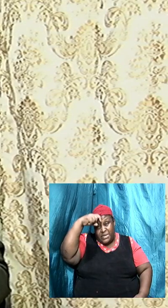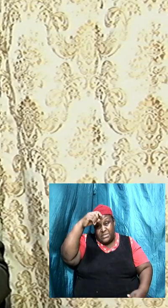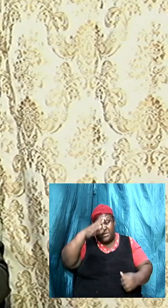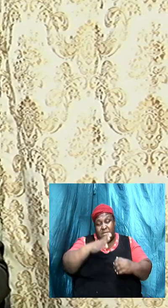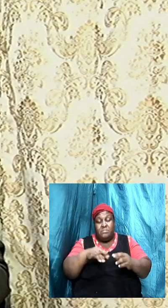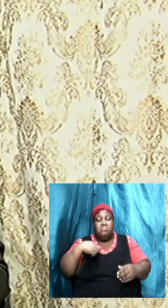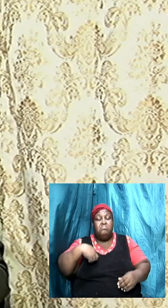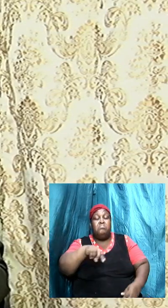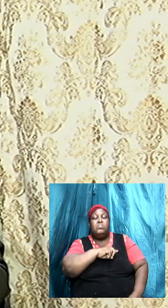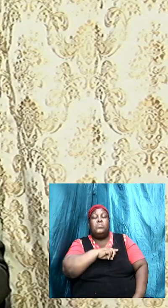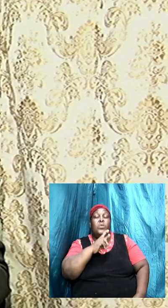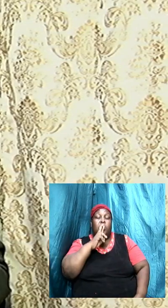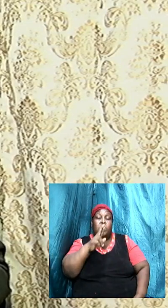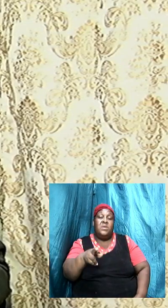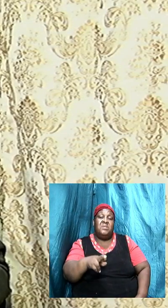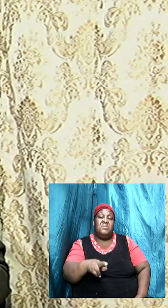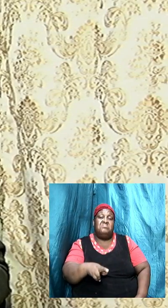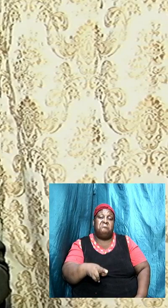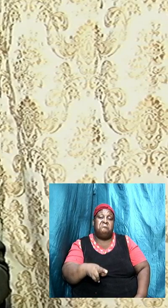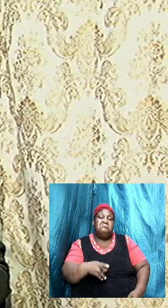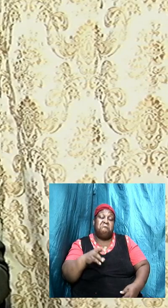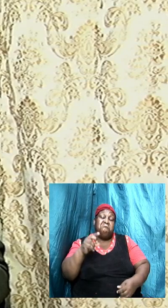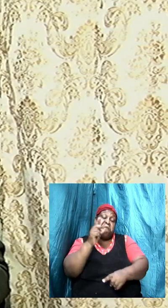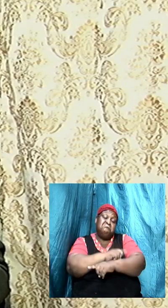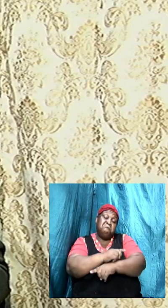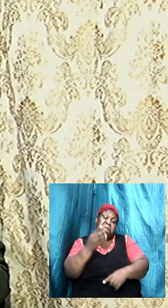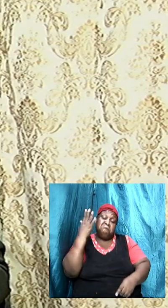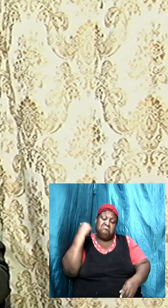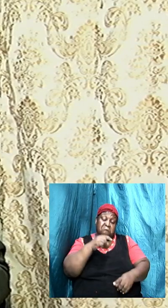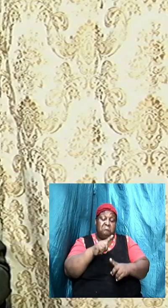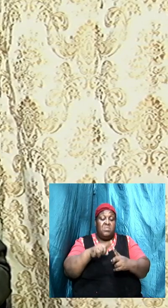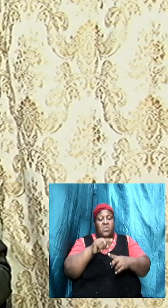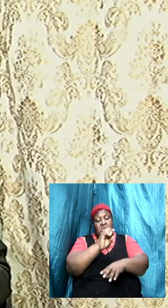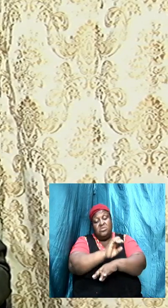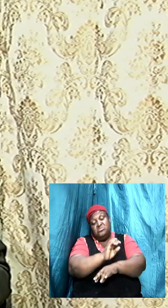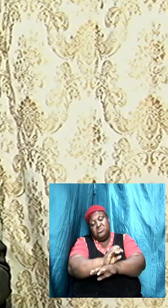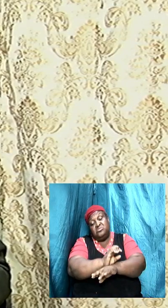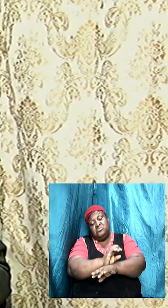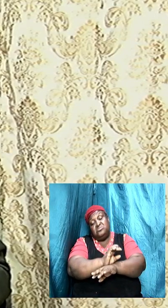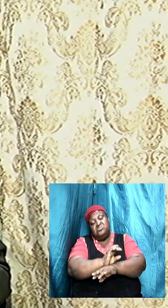And gone are the days when the church started, he